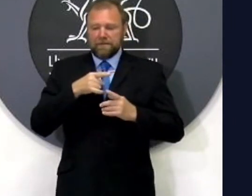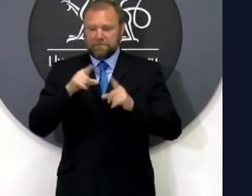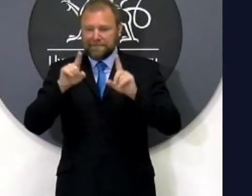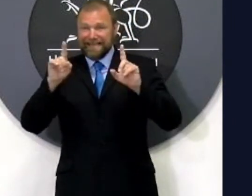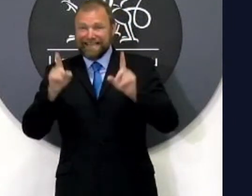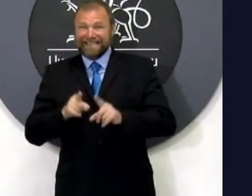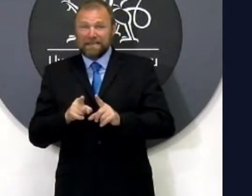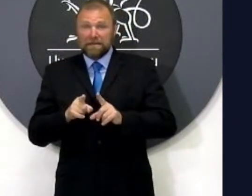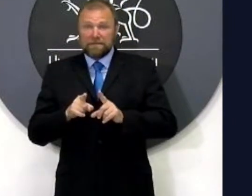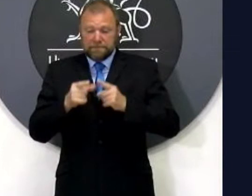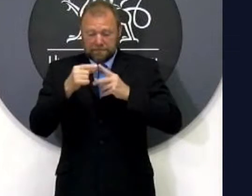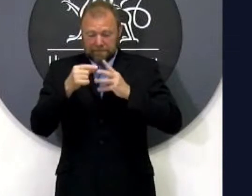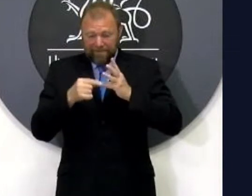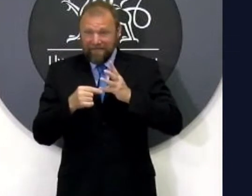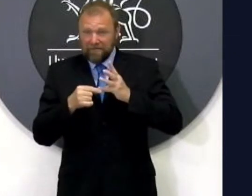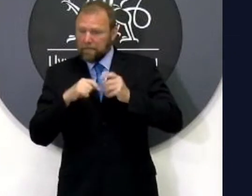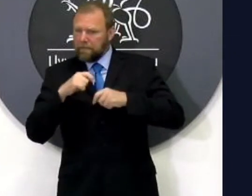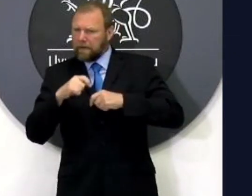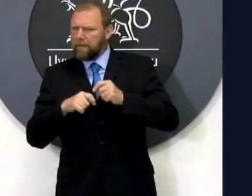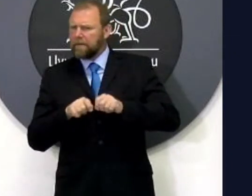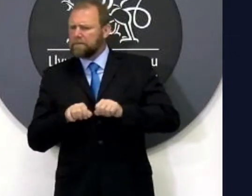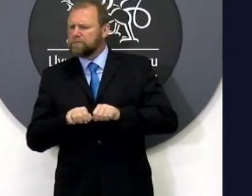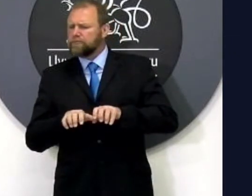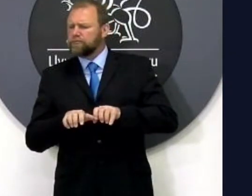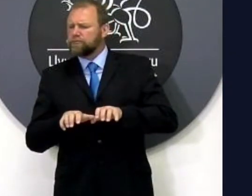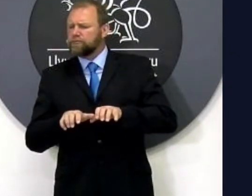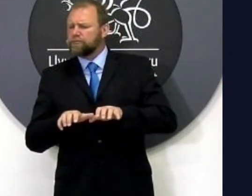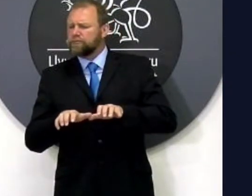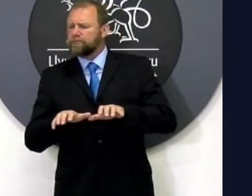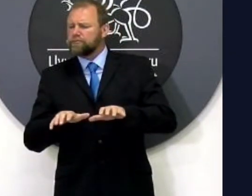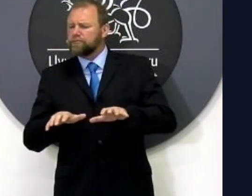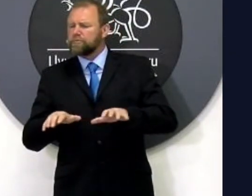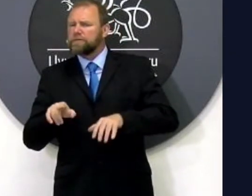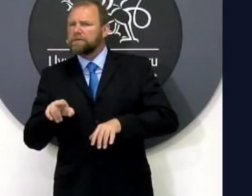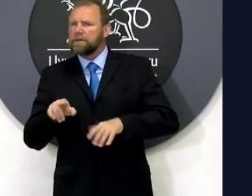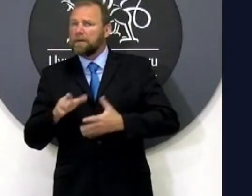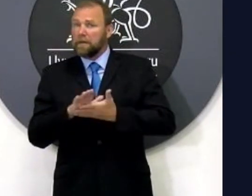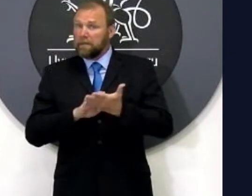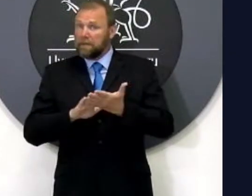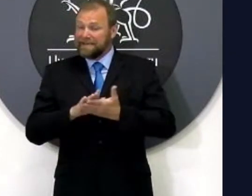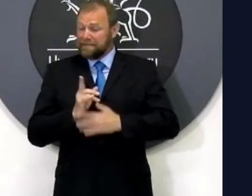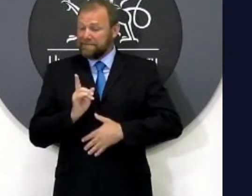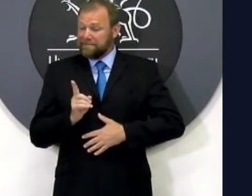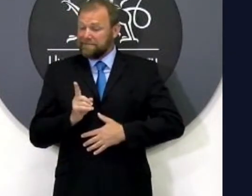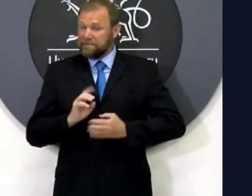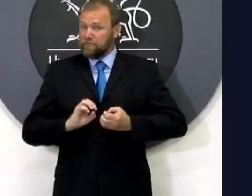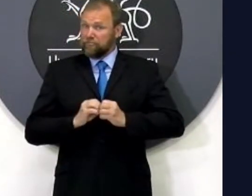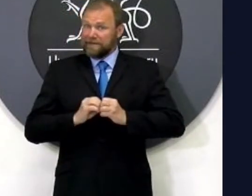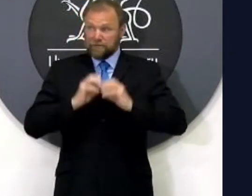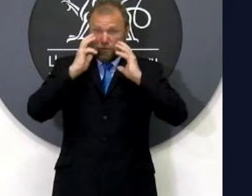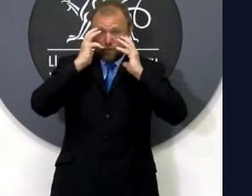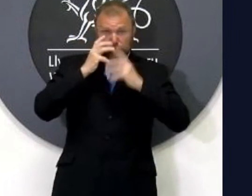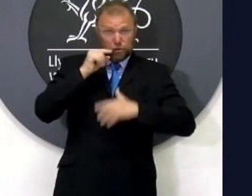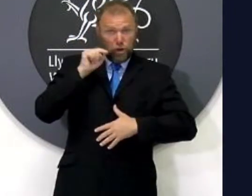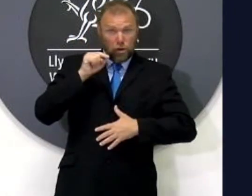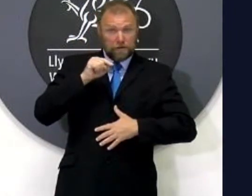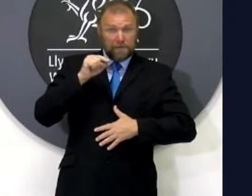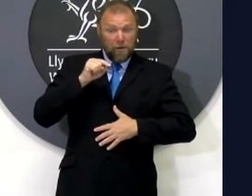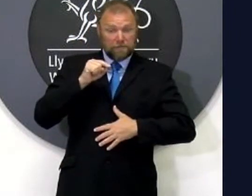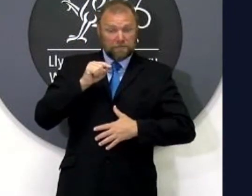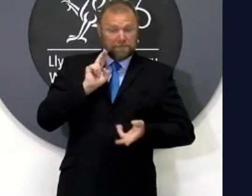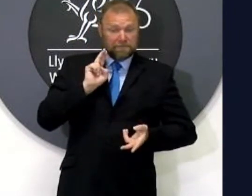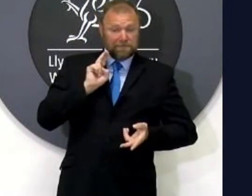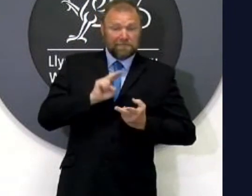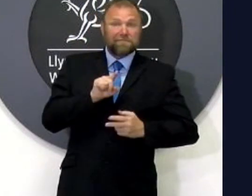in our communities, whether we have concerns about relaxing our restrictions at this time, and whether